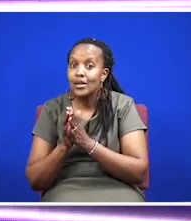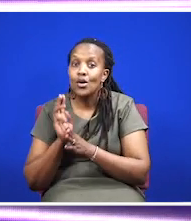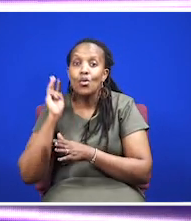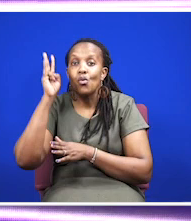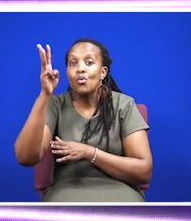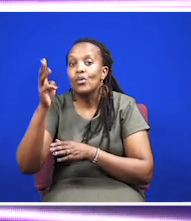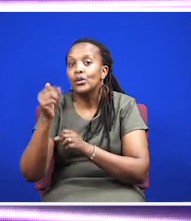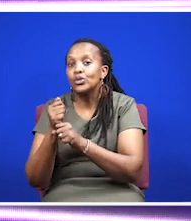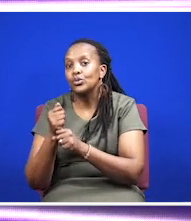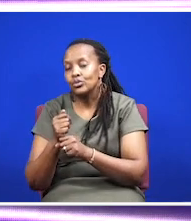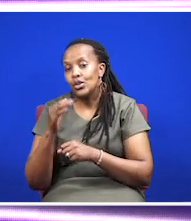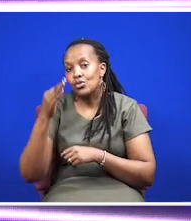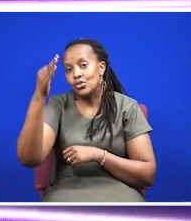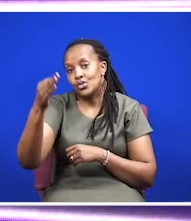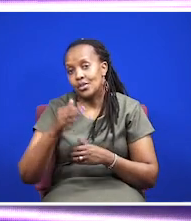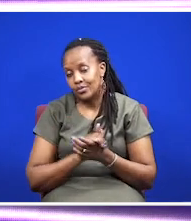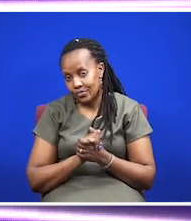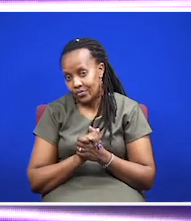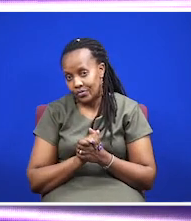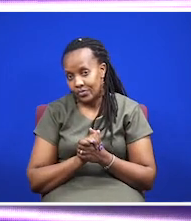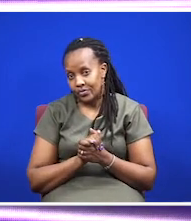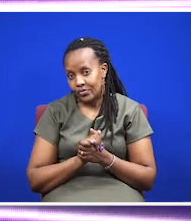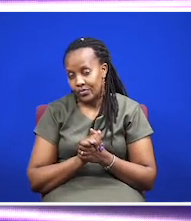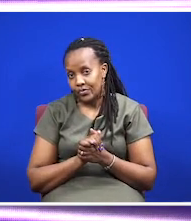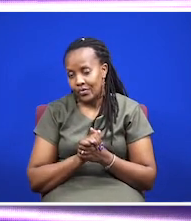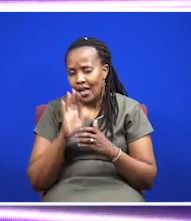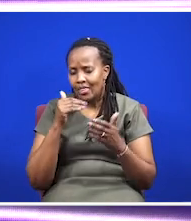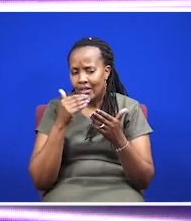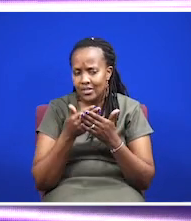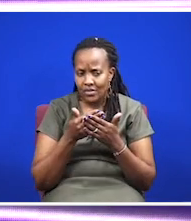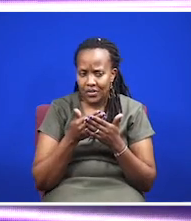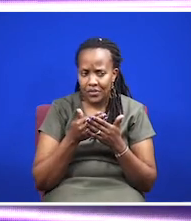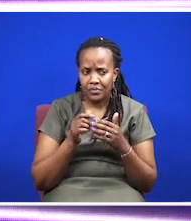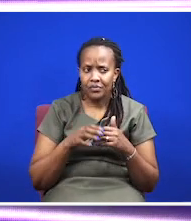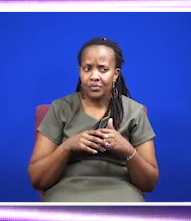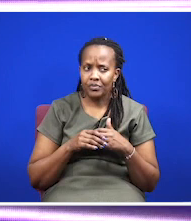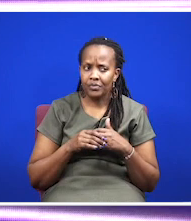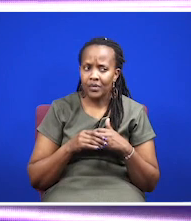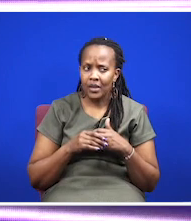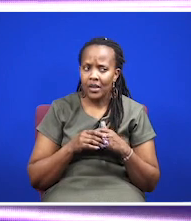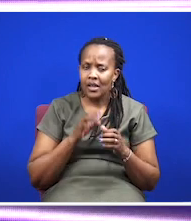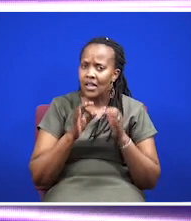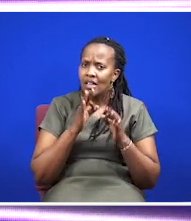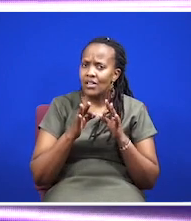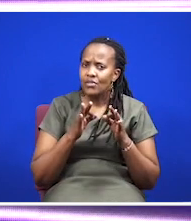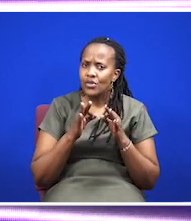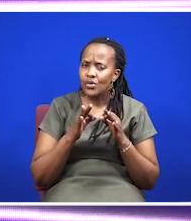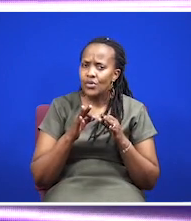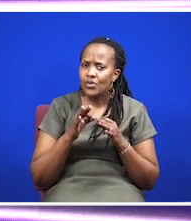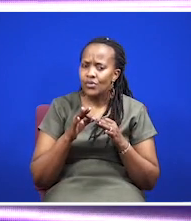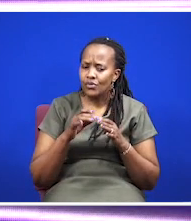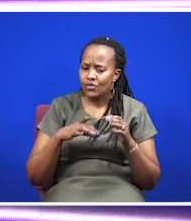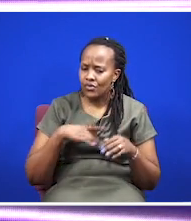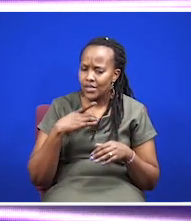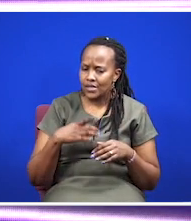I will fill it, I read somewhere that it comes from a tradition where if you visited a king and you pleased him